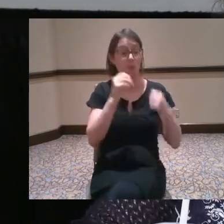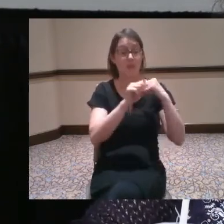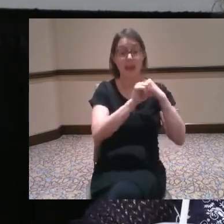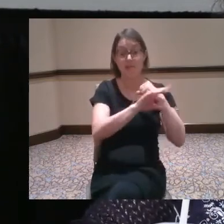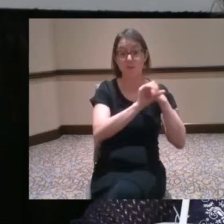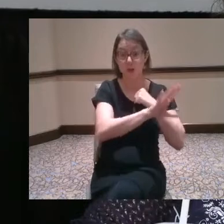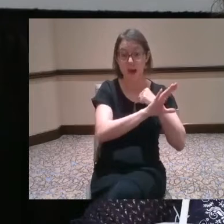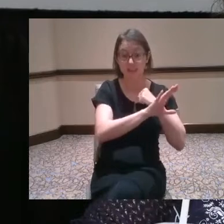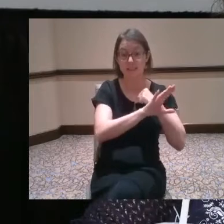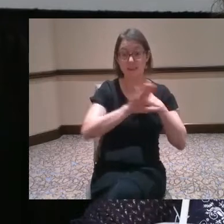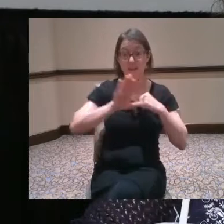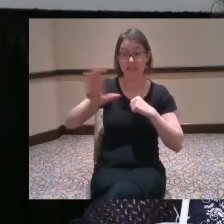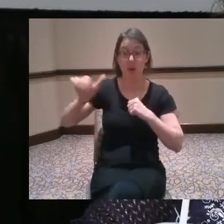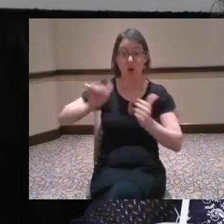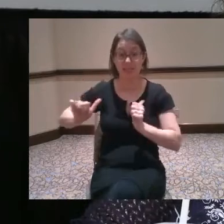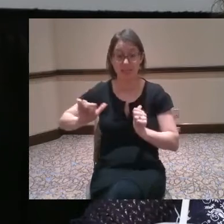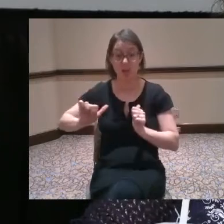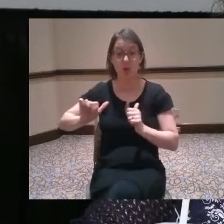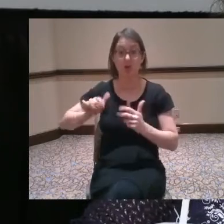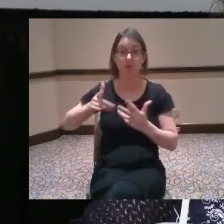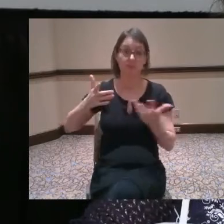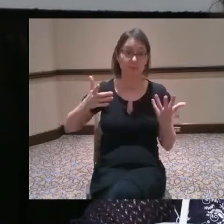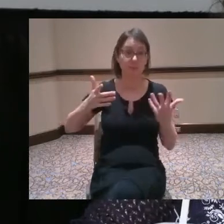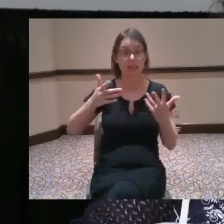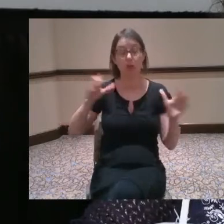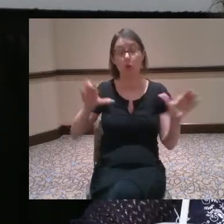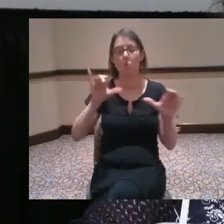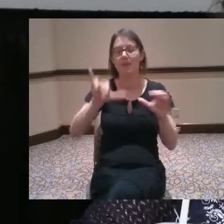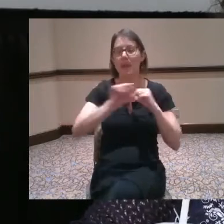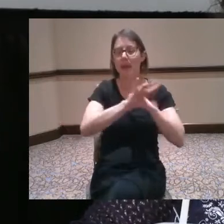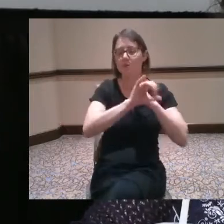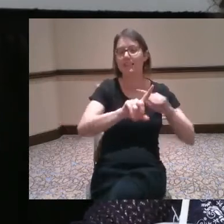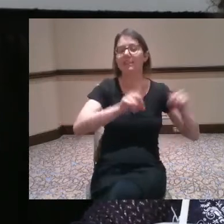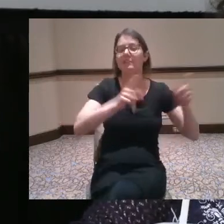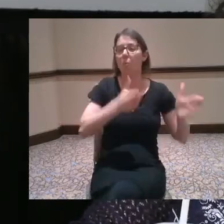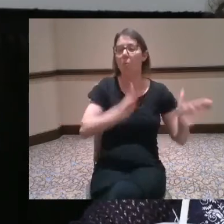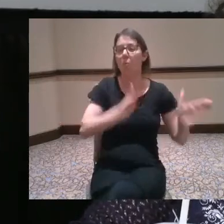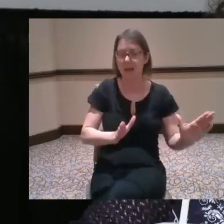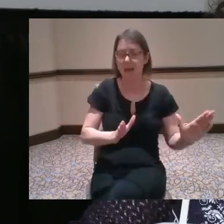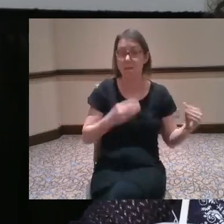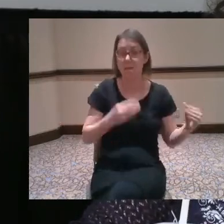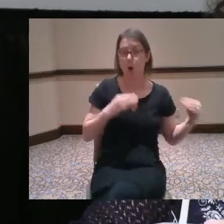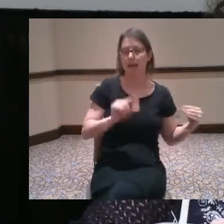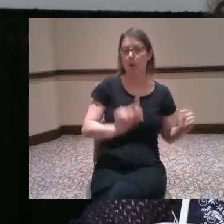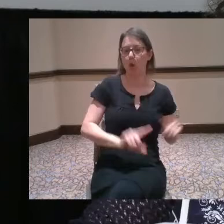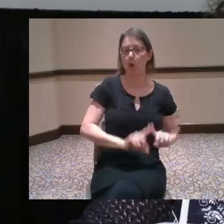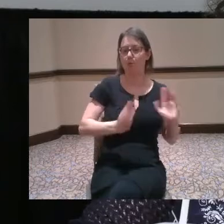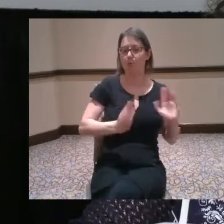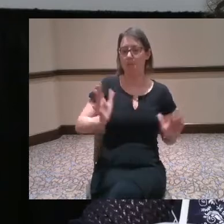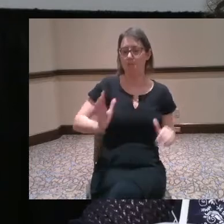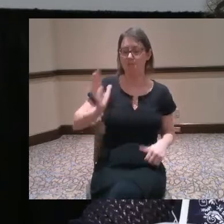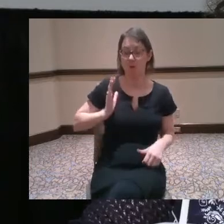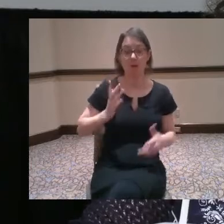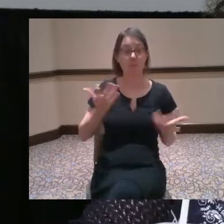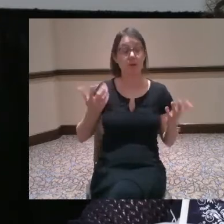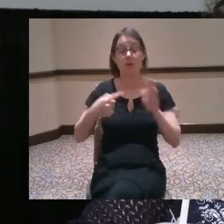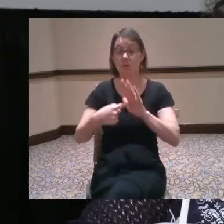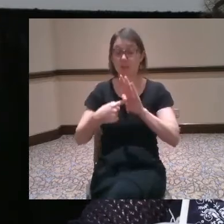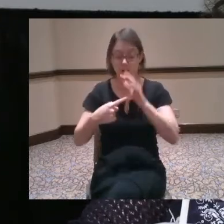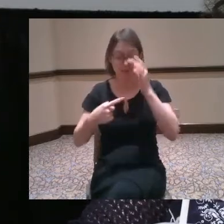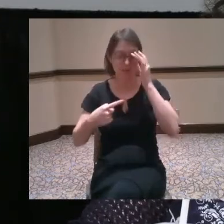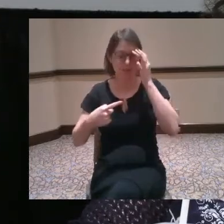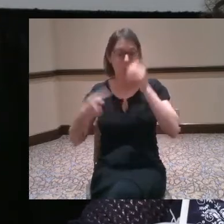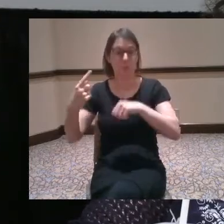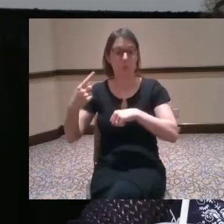advertising of their theater and put it into their own hands in a different way, in a different marketing strategy. And there were times, there was even at one point